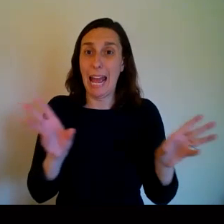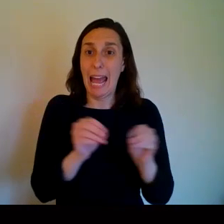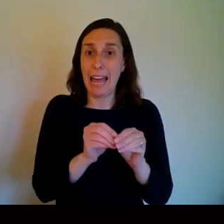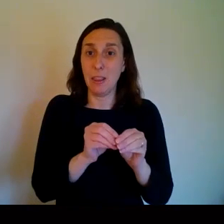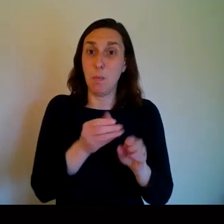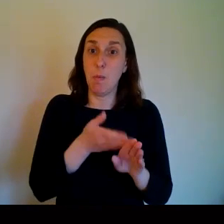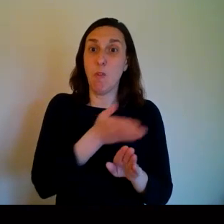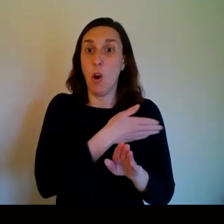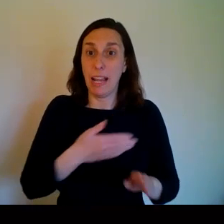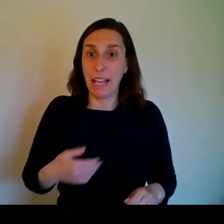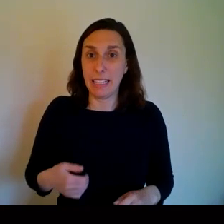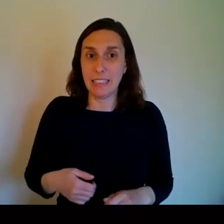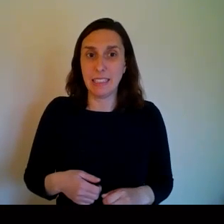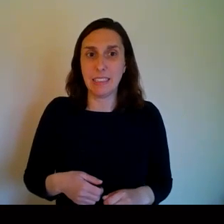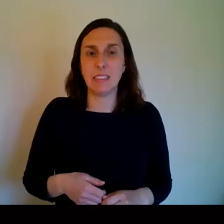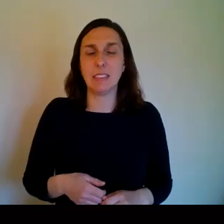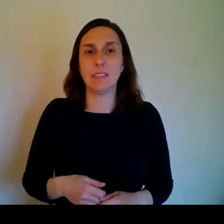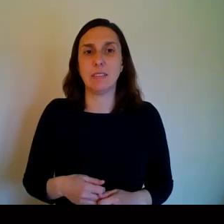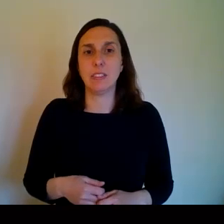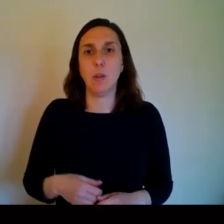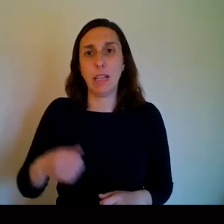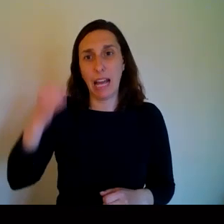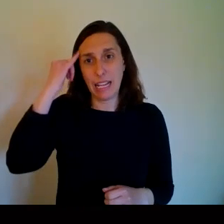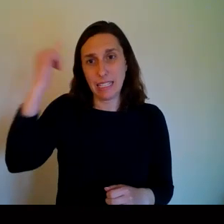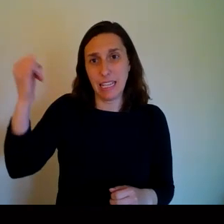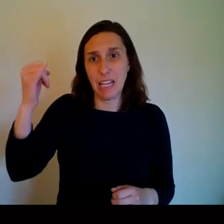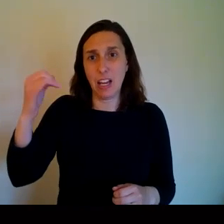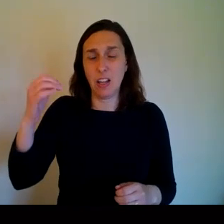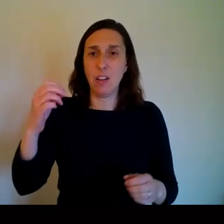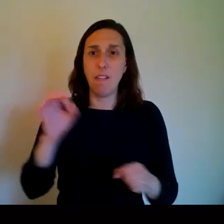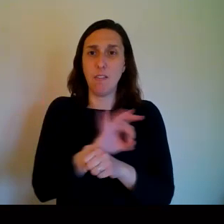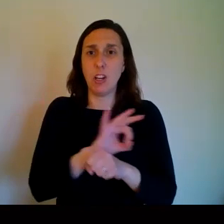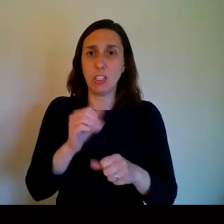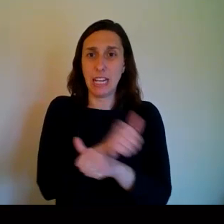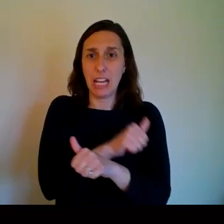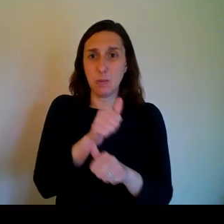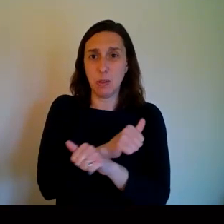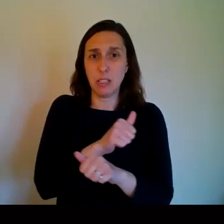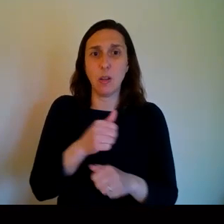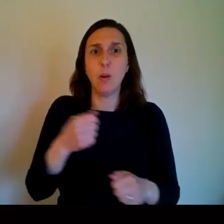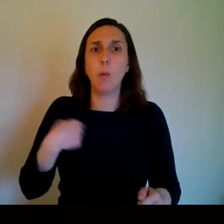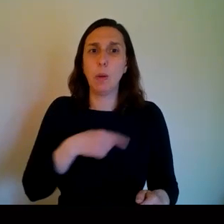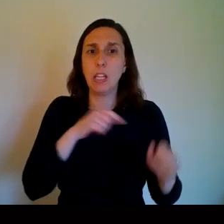combining functions, or function algebra, is we could make a new function